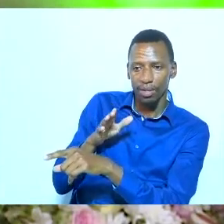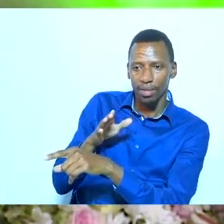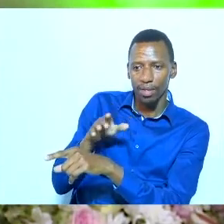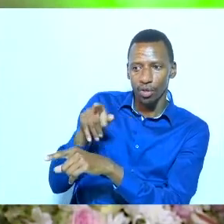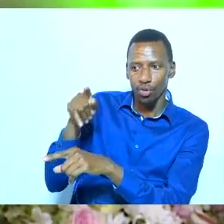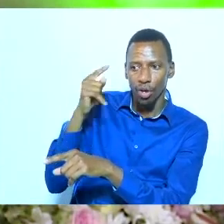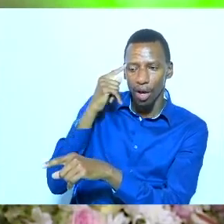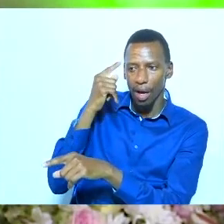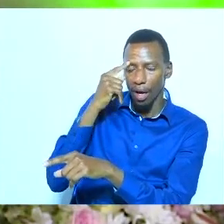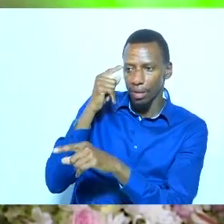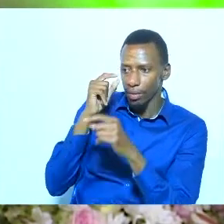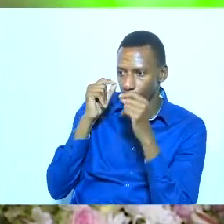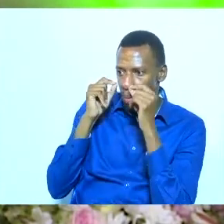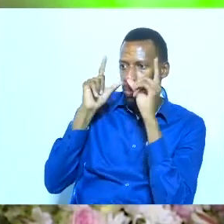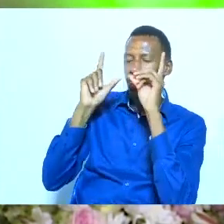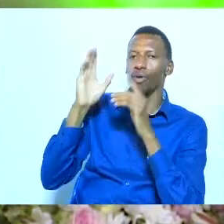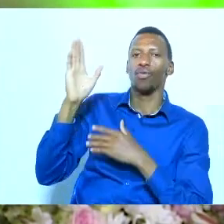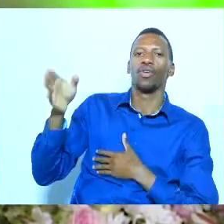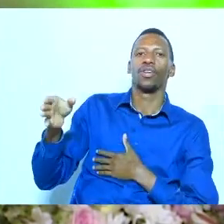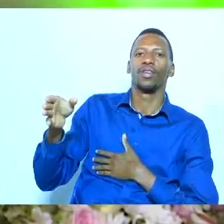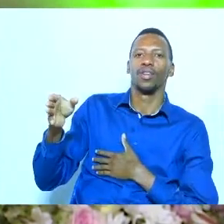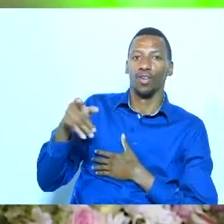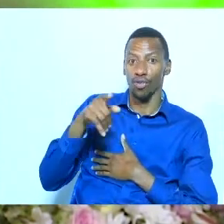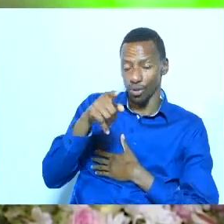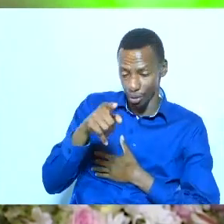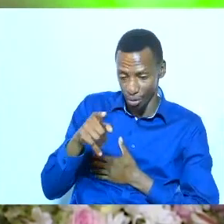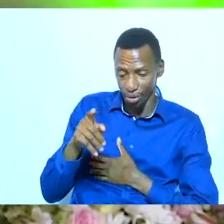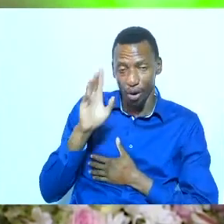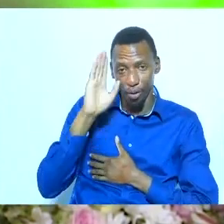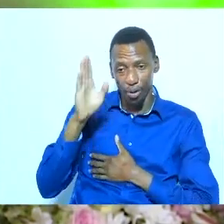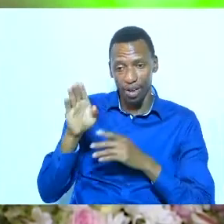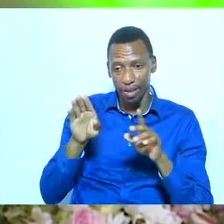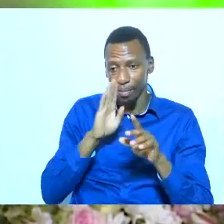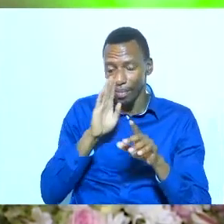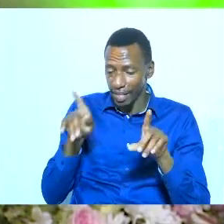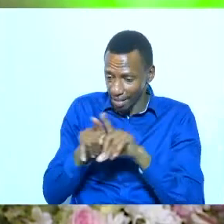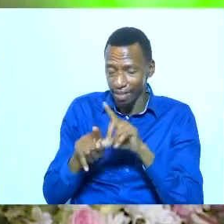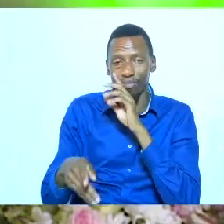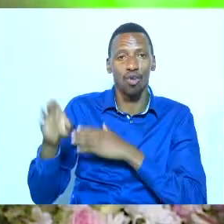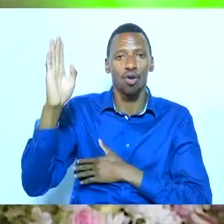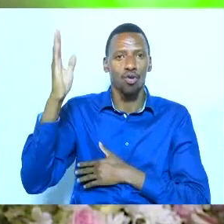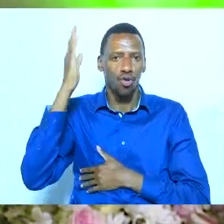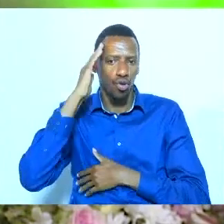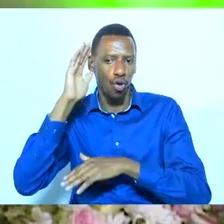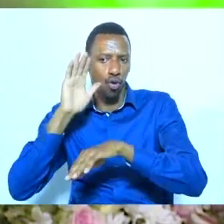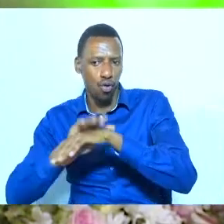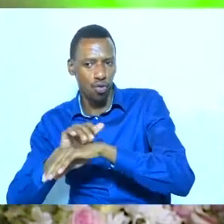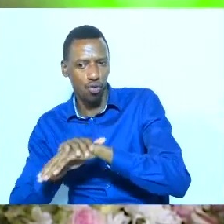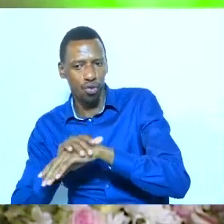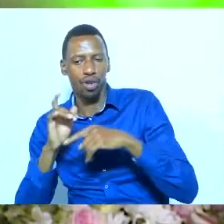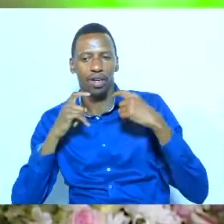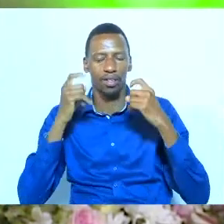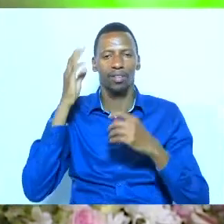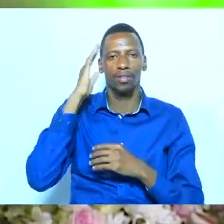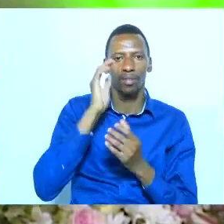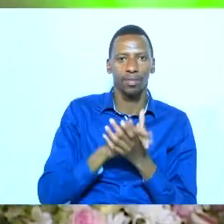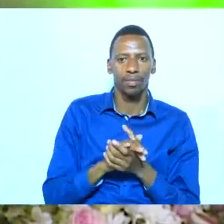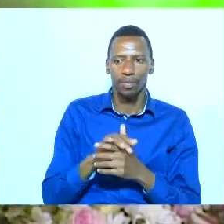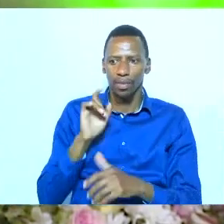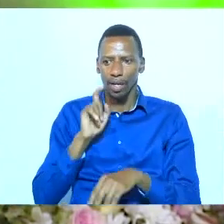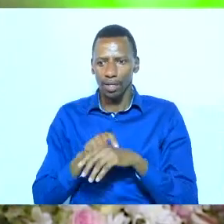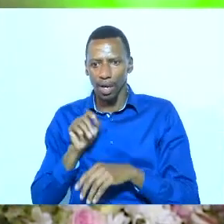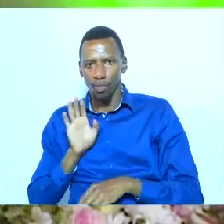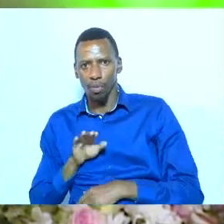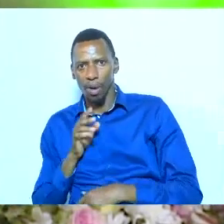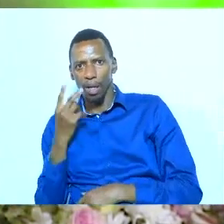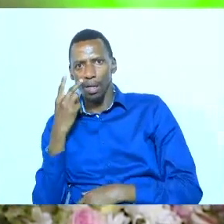your eyes will be opened and will be like God, knowing good and evil. So when the woman saw that the tree was good